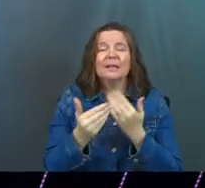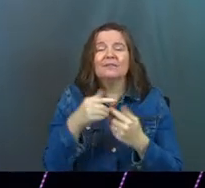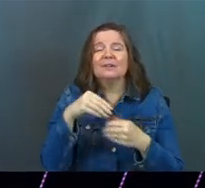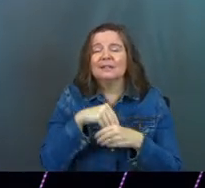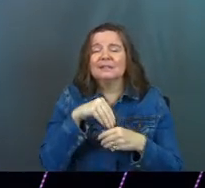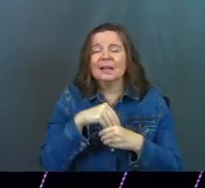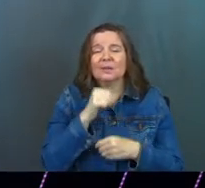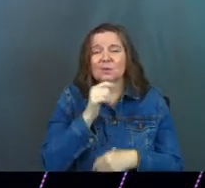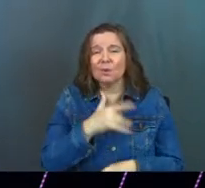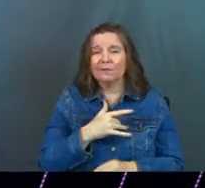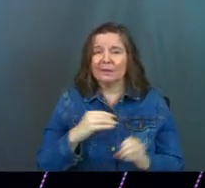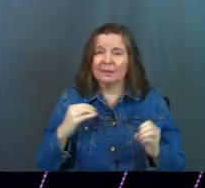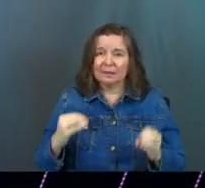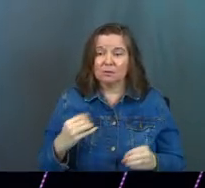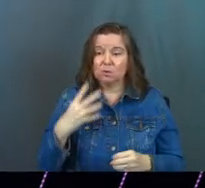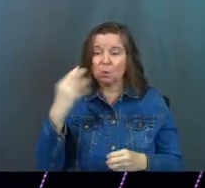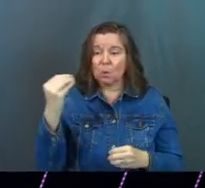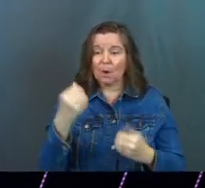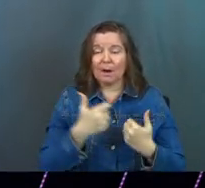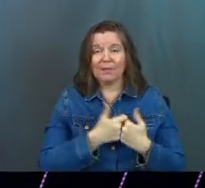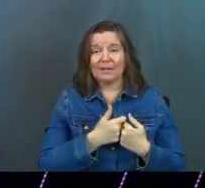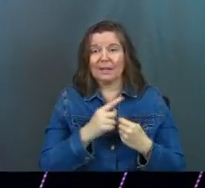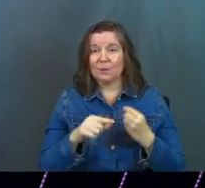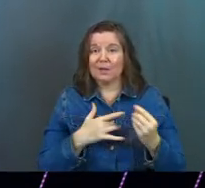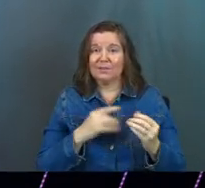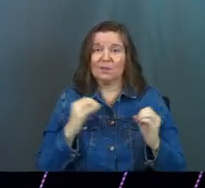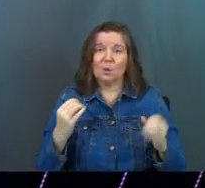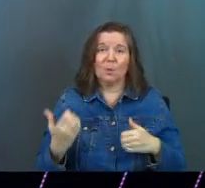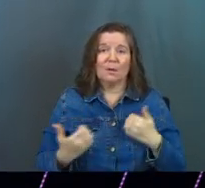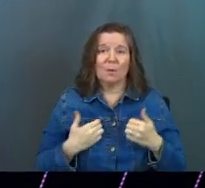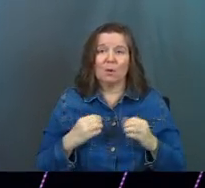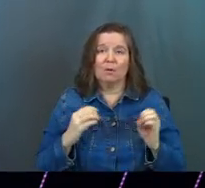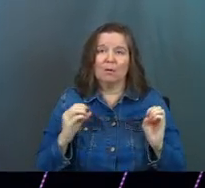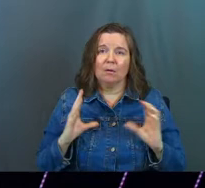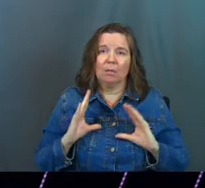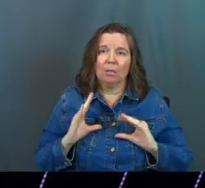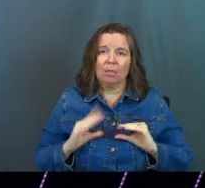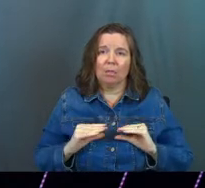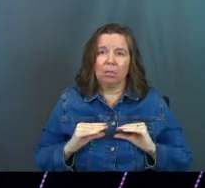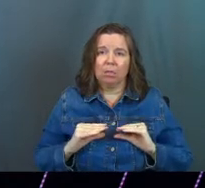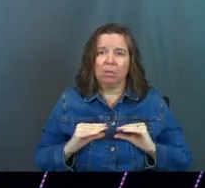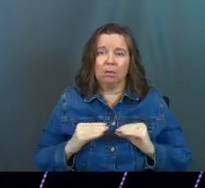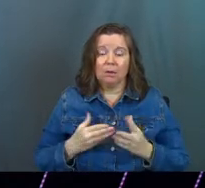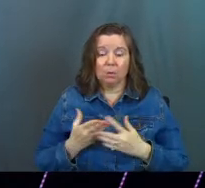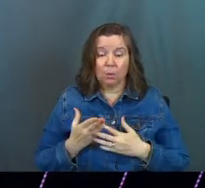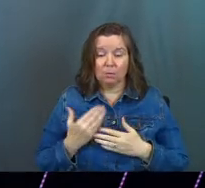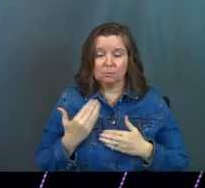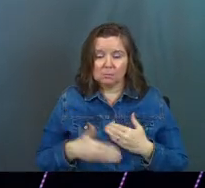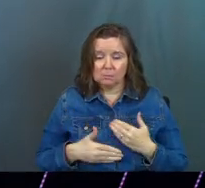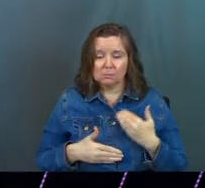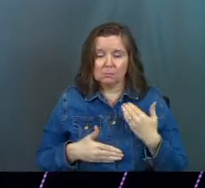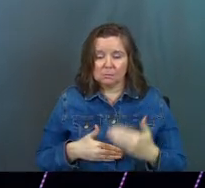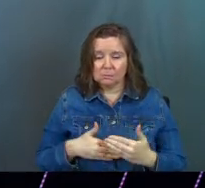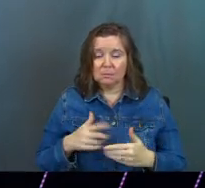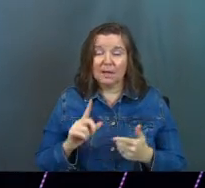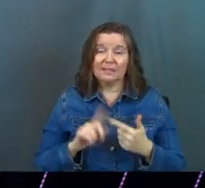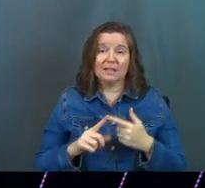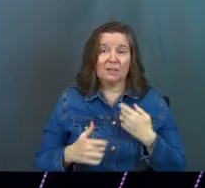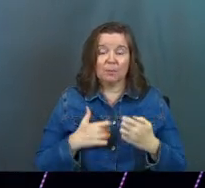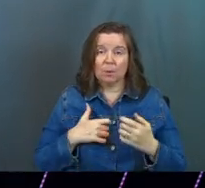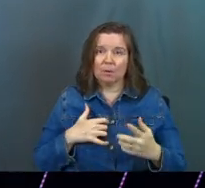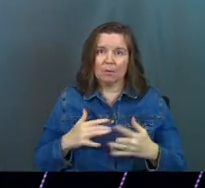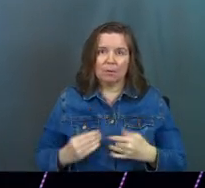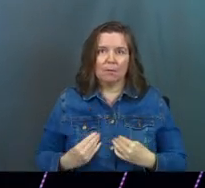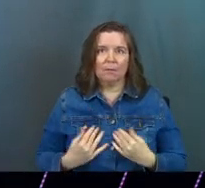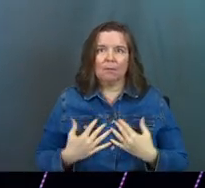you don't feel it, to go out on that date even when you feel like there's no emotion between you, and to go through the motions until the emotions